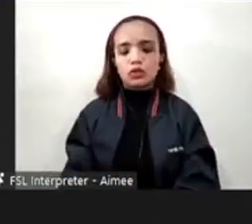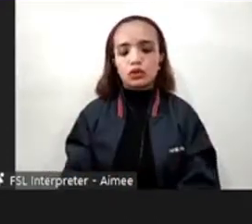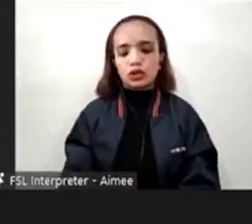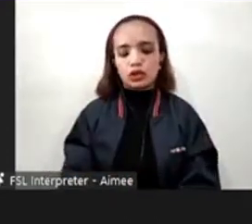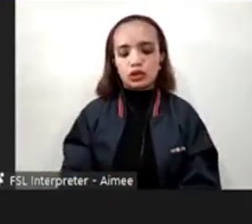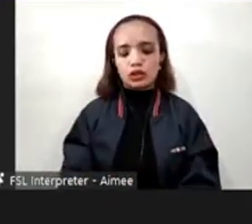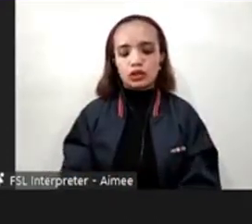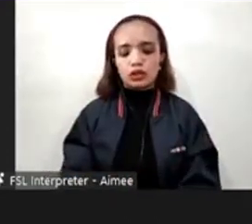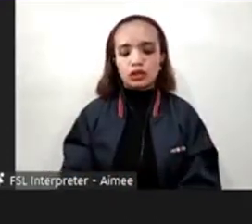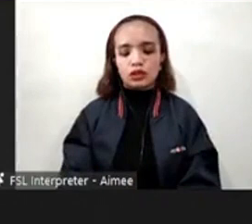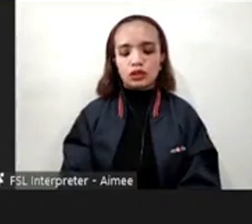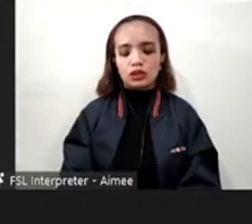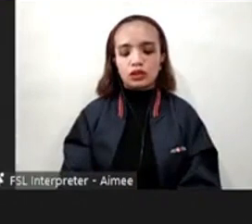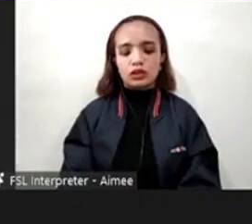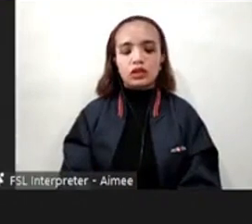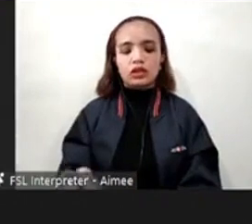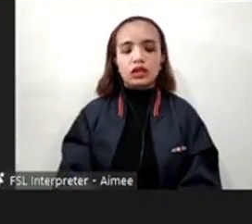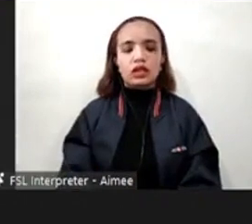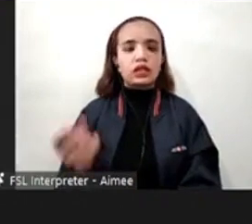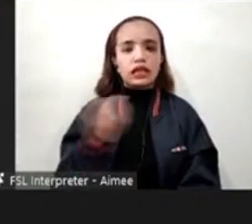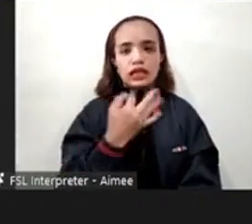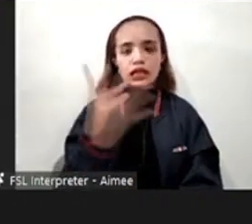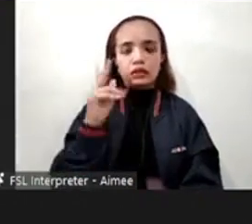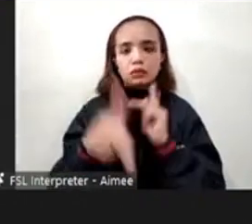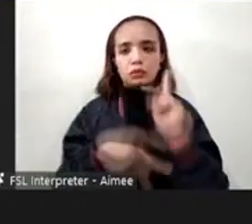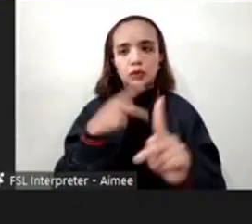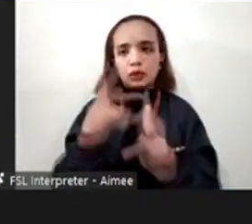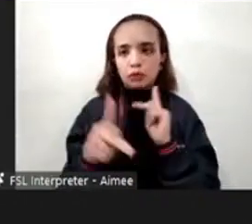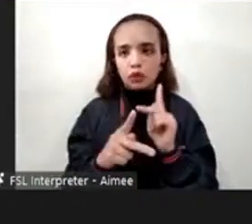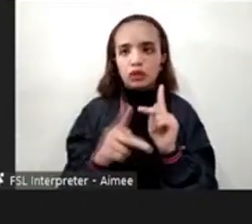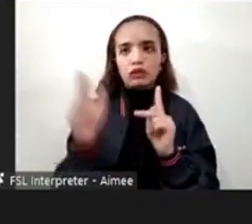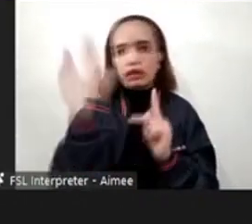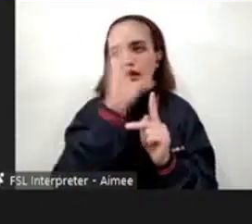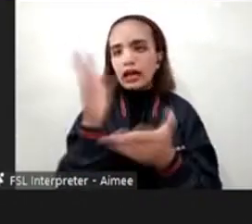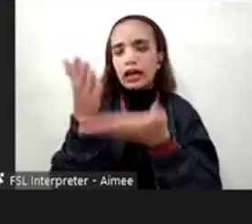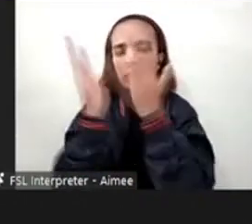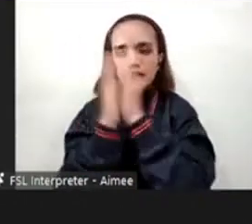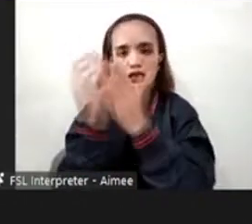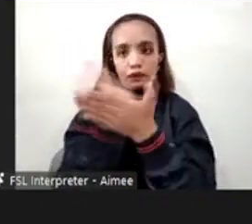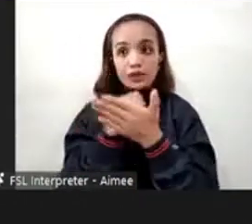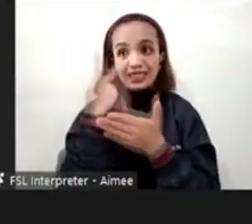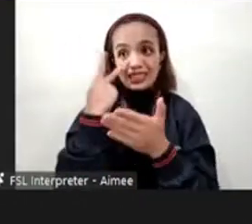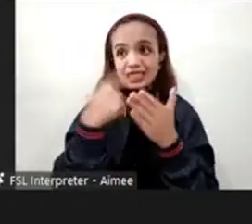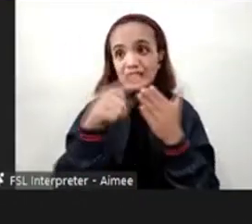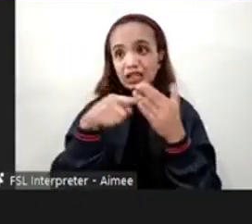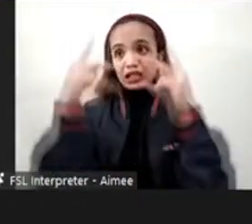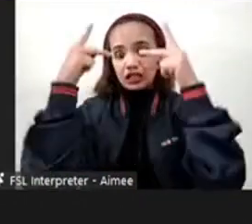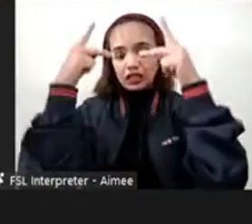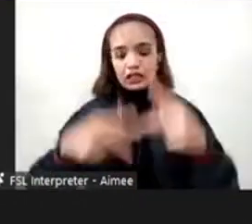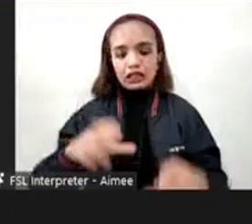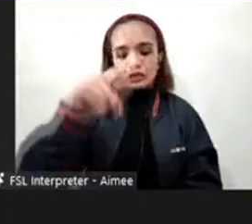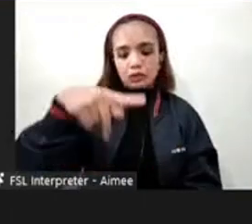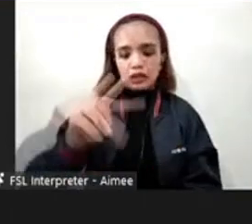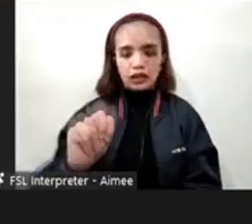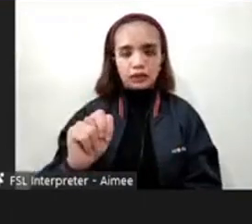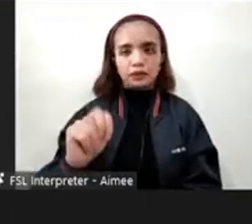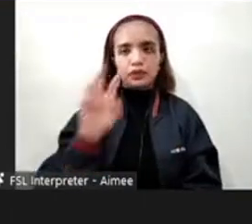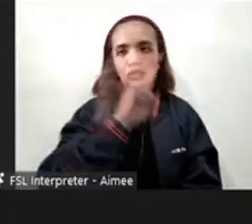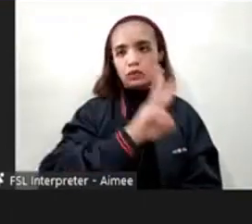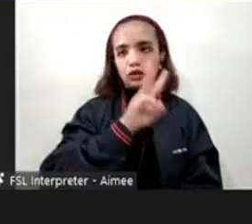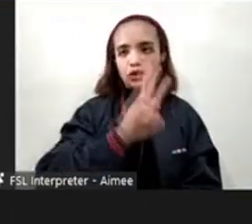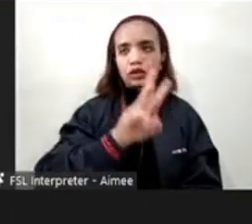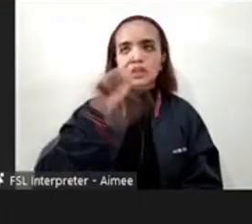number of people seeking help. We will have that data. And if you go to the website of CPN,